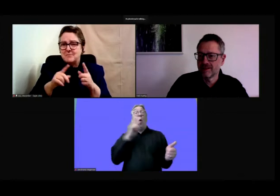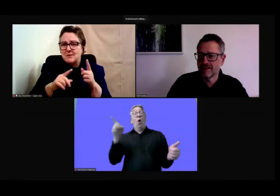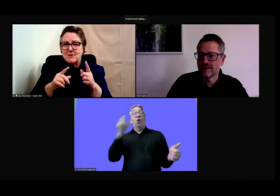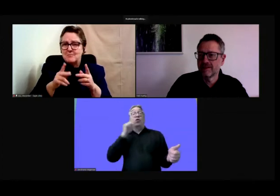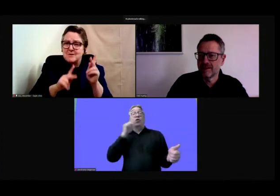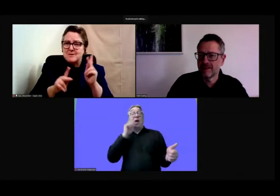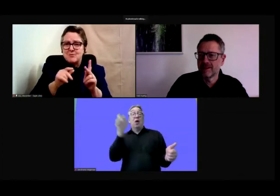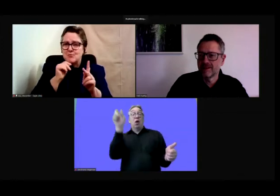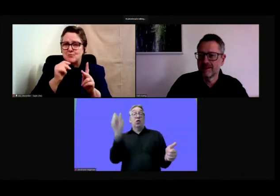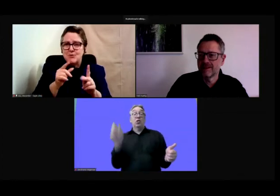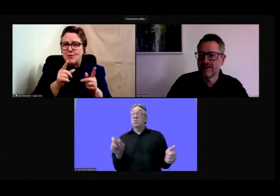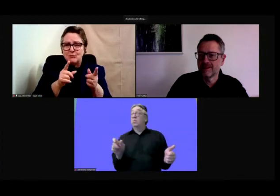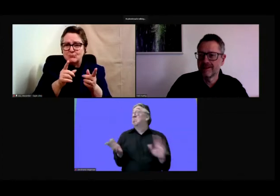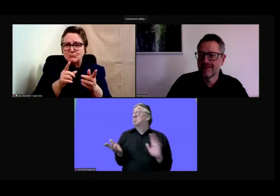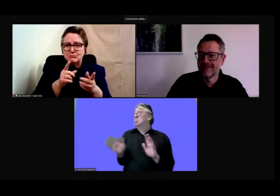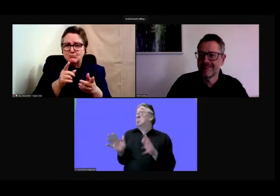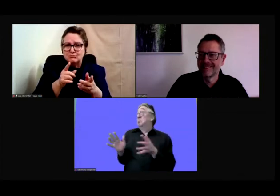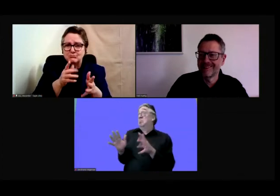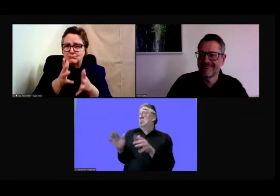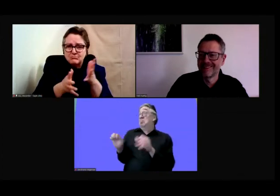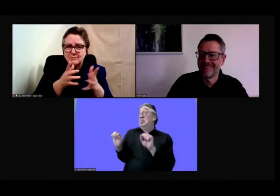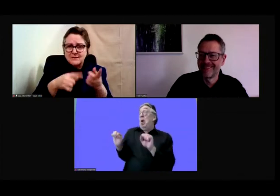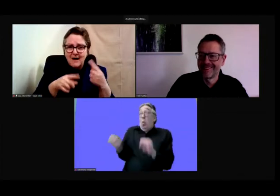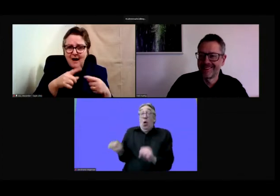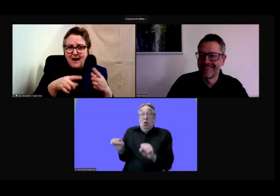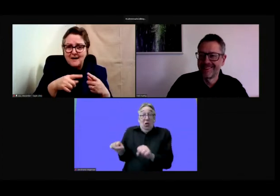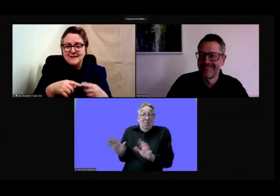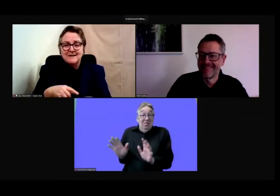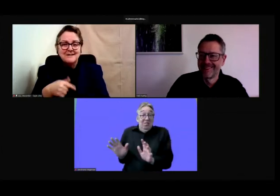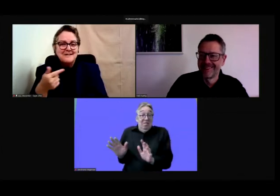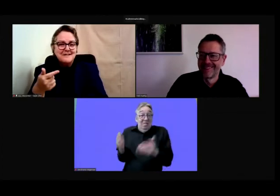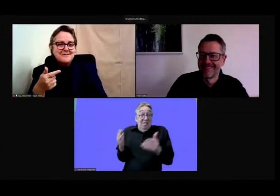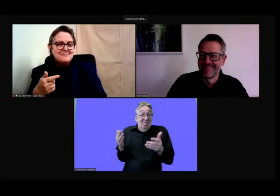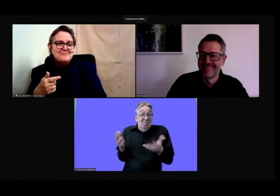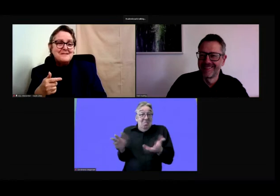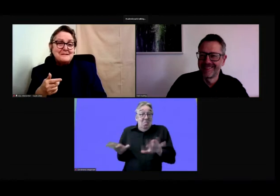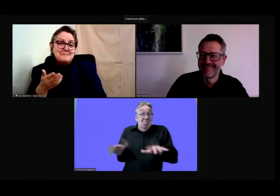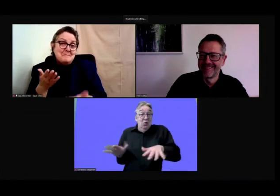It could be. Yeah, maybe. I don't know.